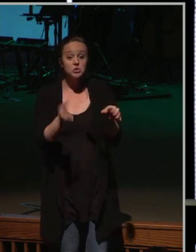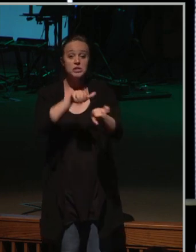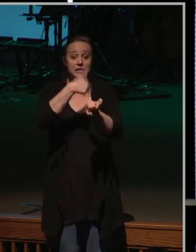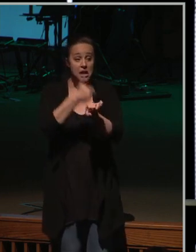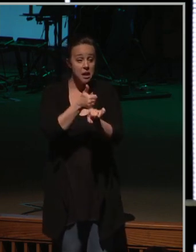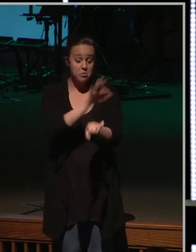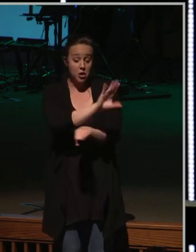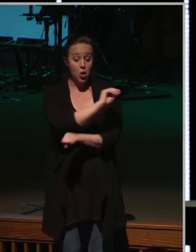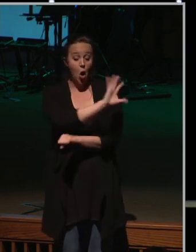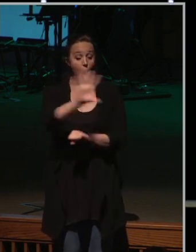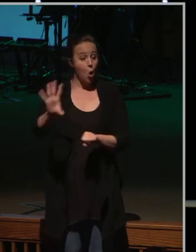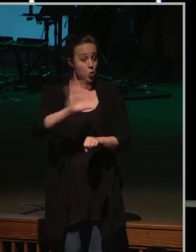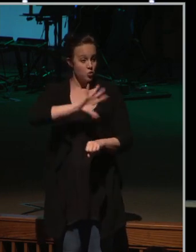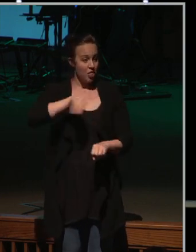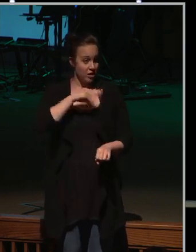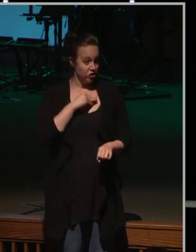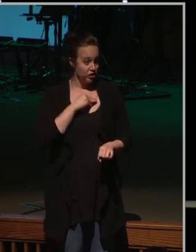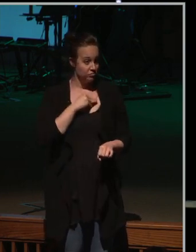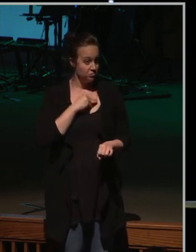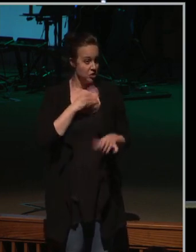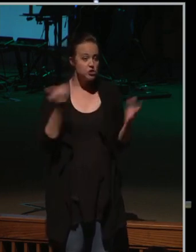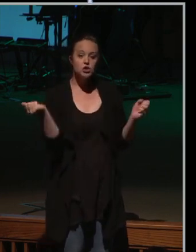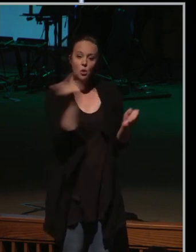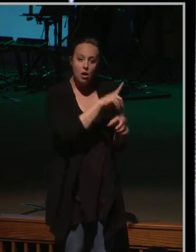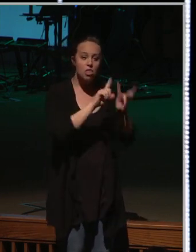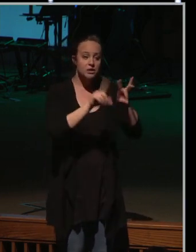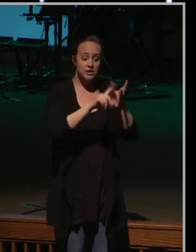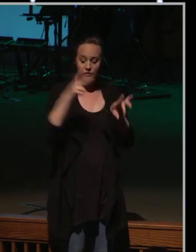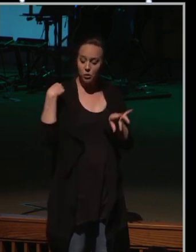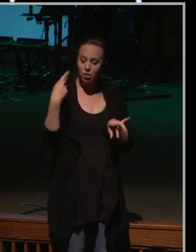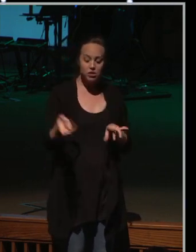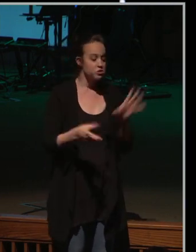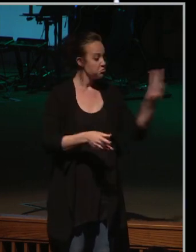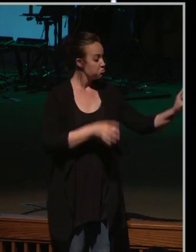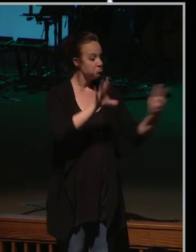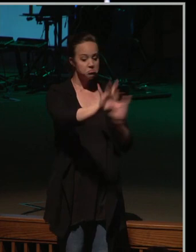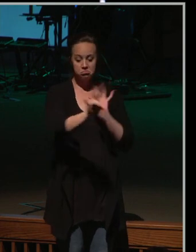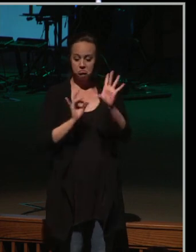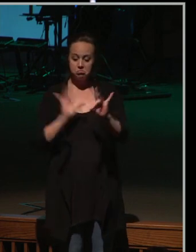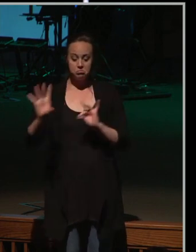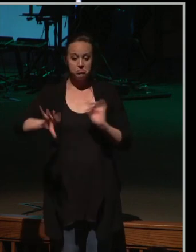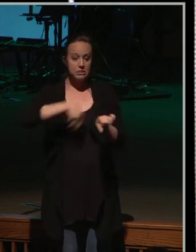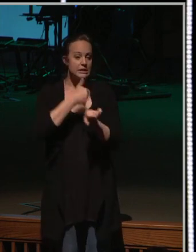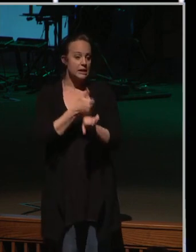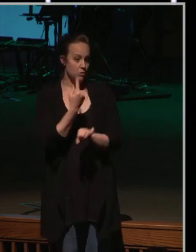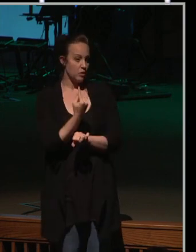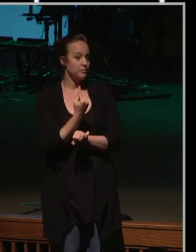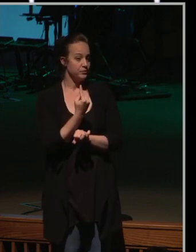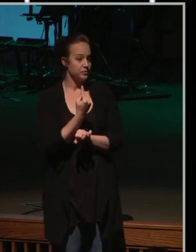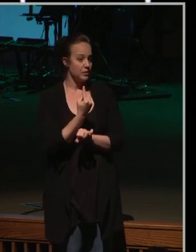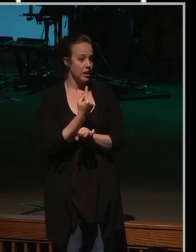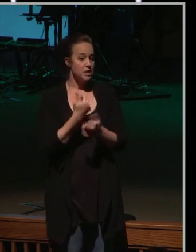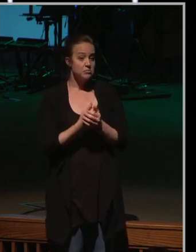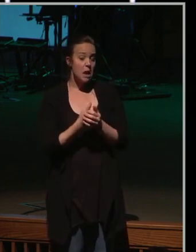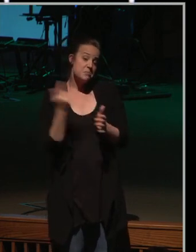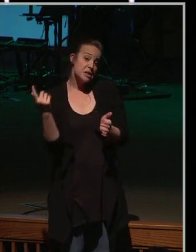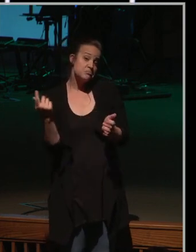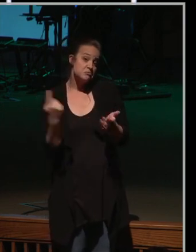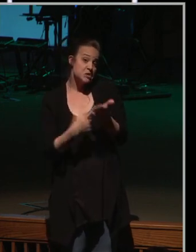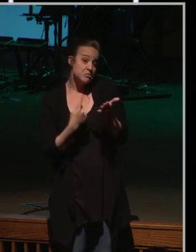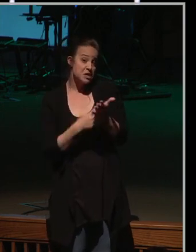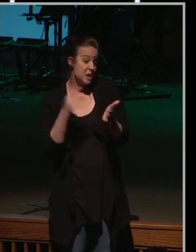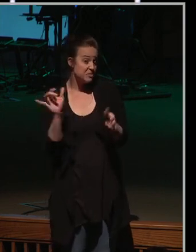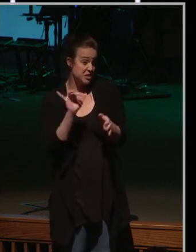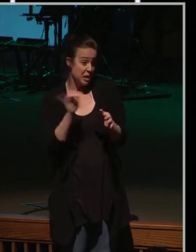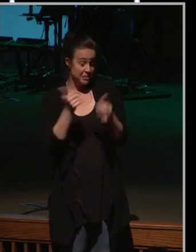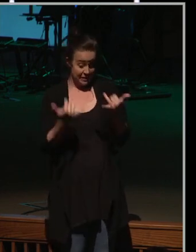distant from what we see in our own culture today. And a challenge for many of us that follow Christ, it can be easy to start pulling in things of the culture and weaving them